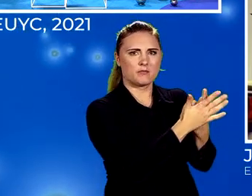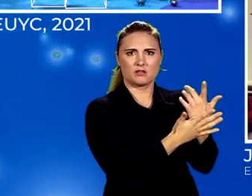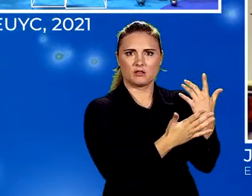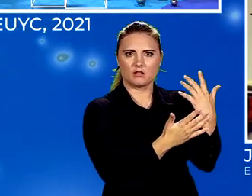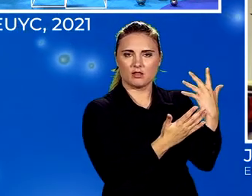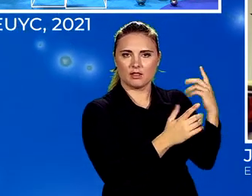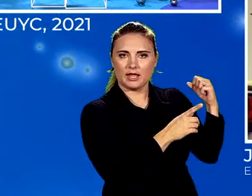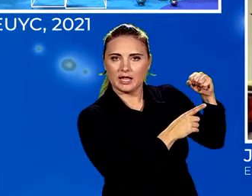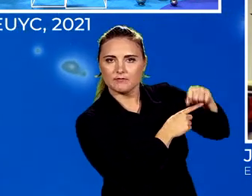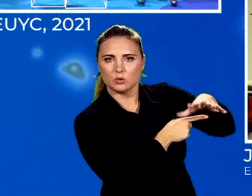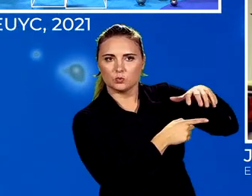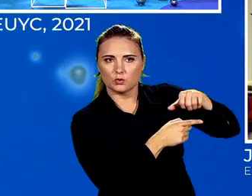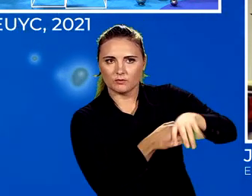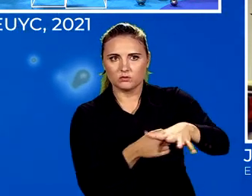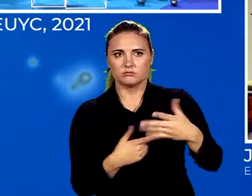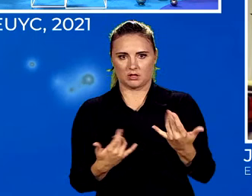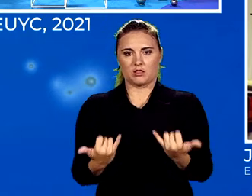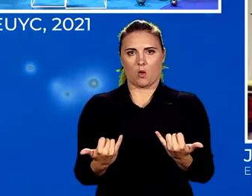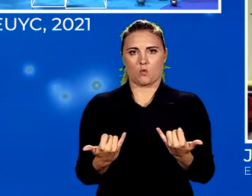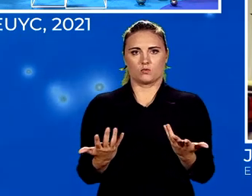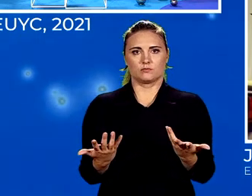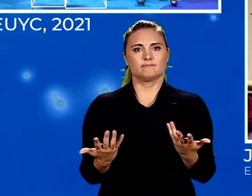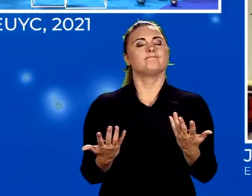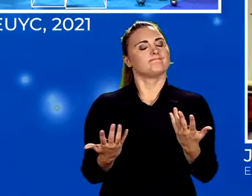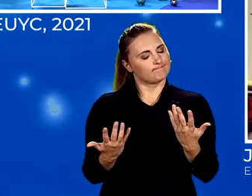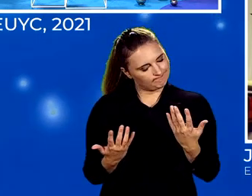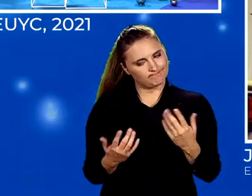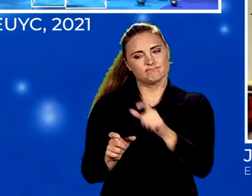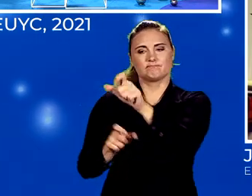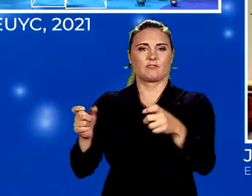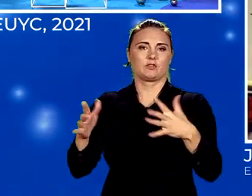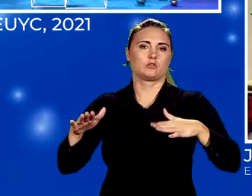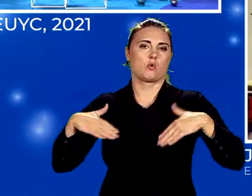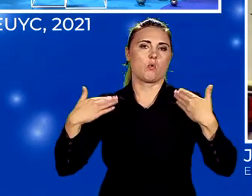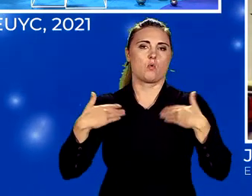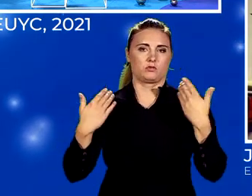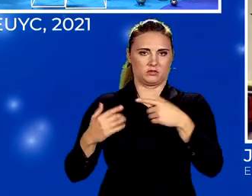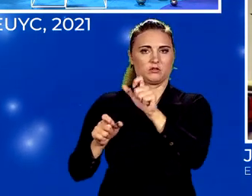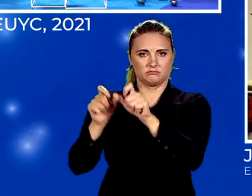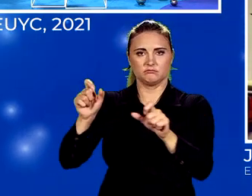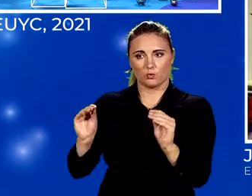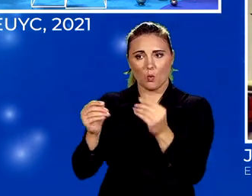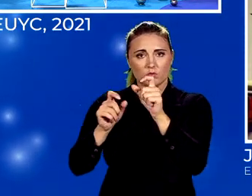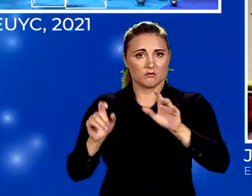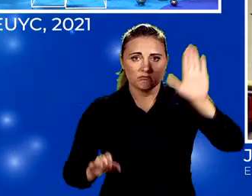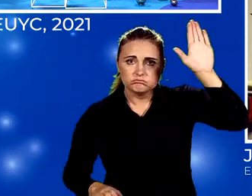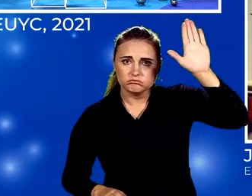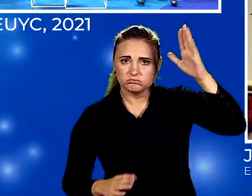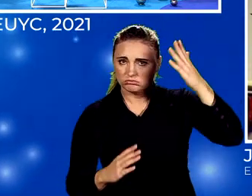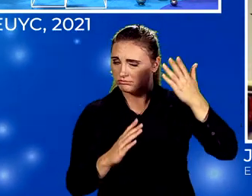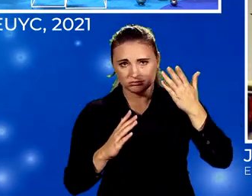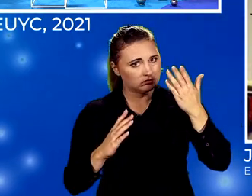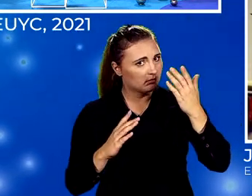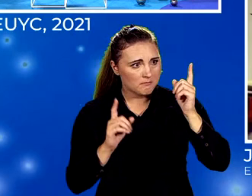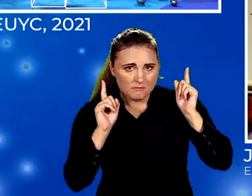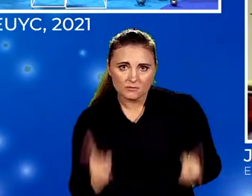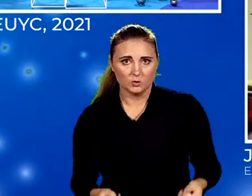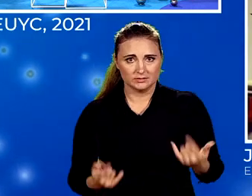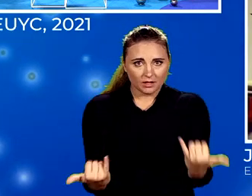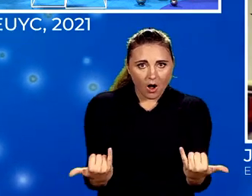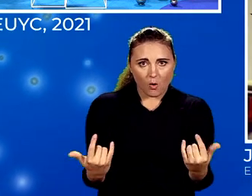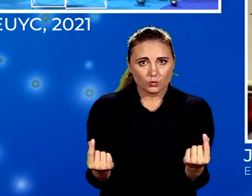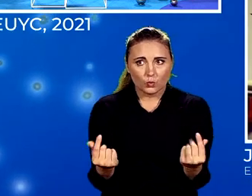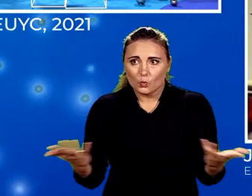no other choice than to step up and do something about it. It's, I do see that we have then now